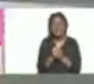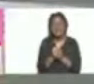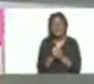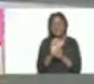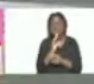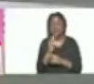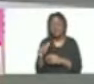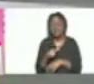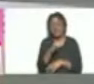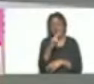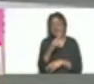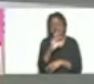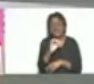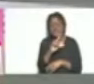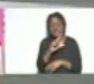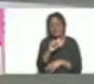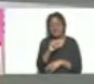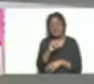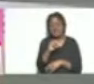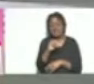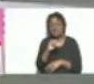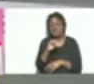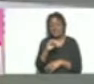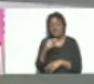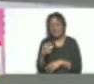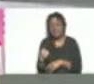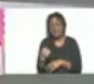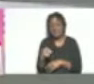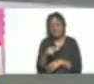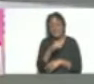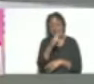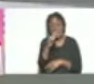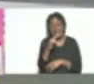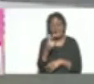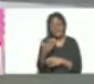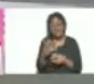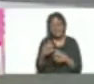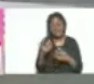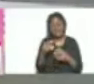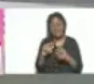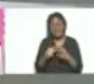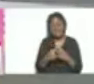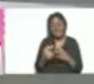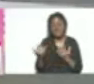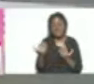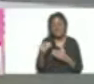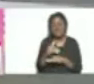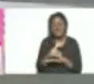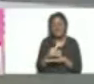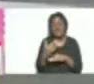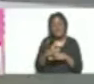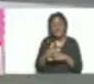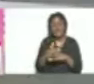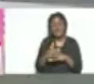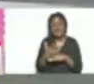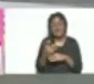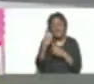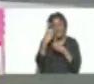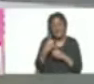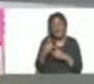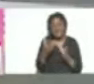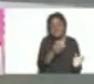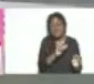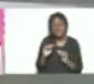And speaking of flights, Flamingo Air spreading its wings tonight following the Civil Aviation Authority's decision to lift last week's moratorium on